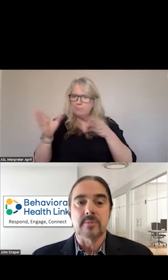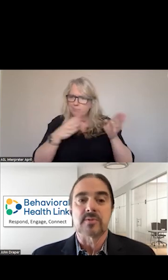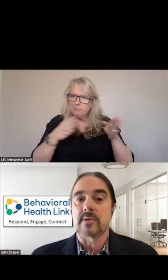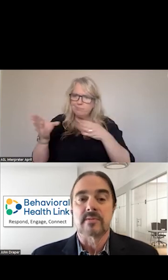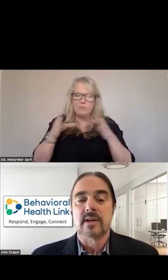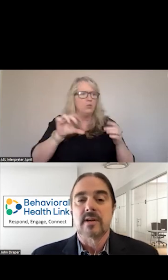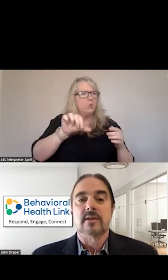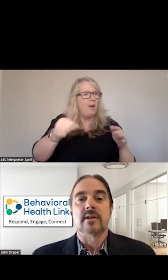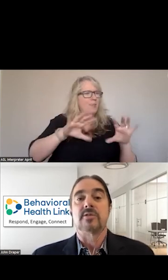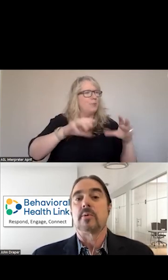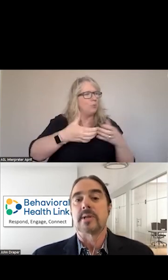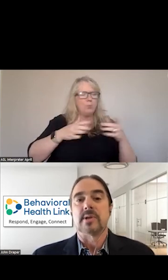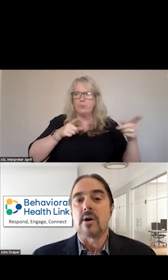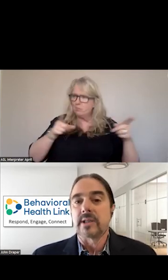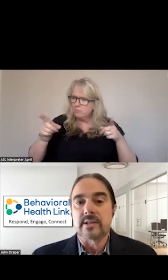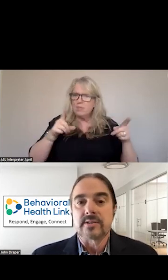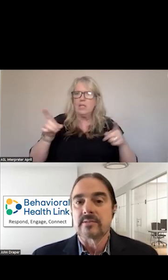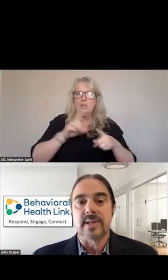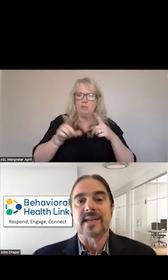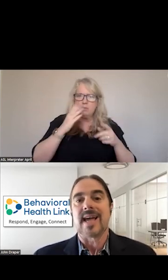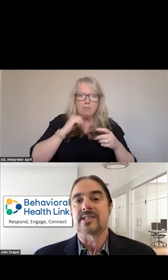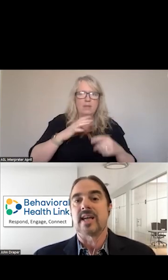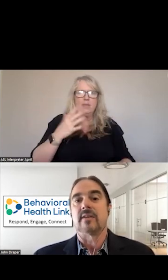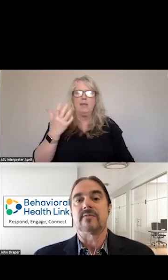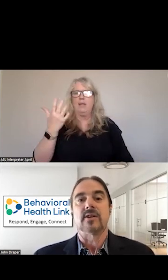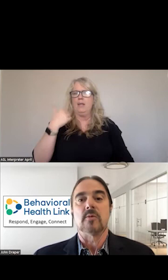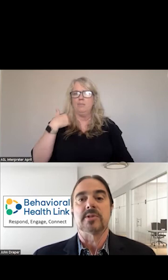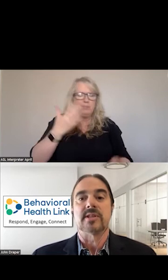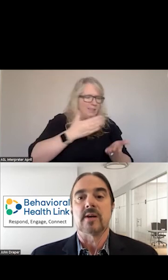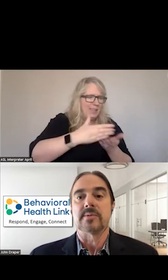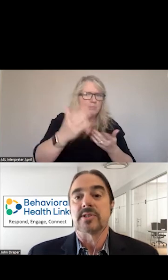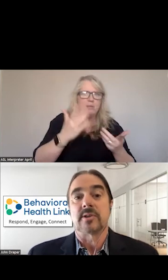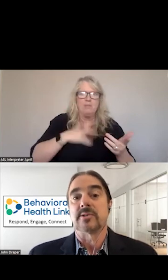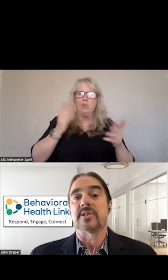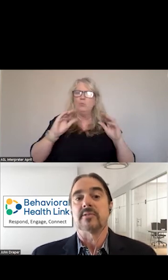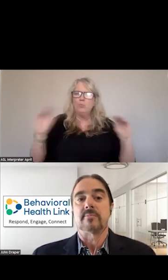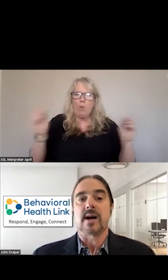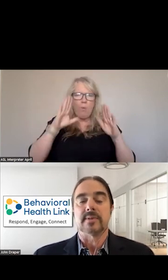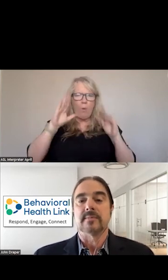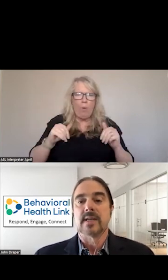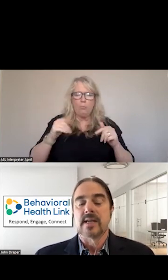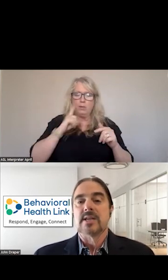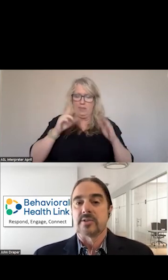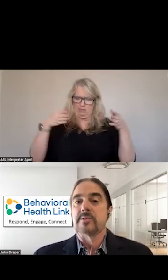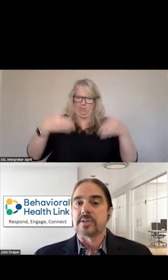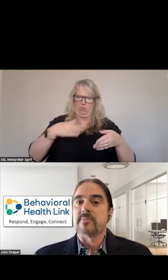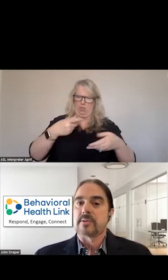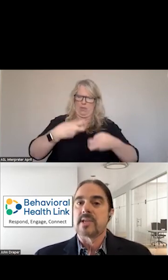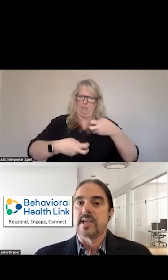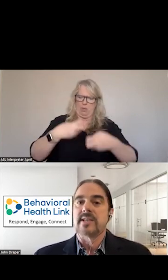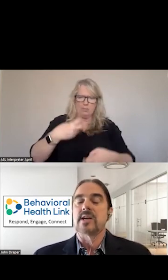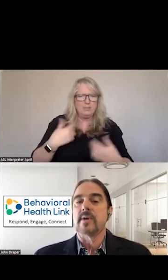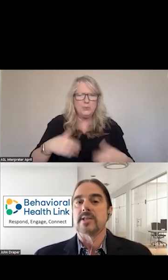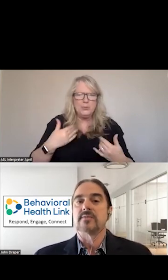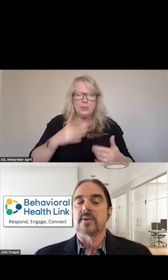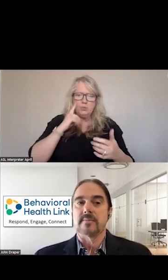other groups where thwarted belongingness, being cast out, feeling hopeless and helplessness are at the center of the problem. So there are some real